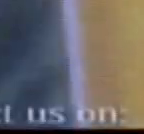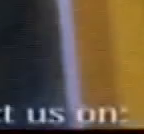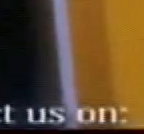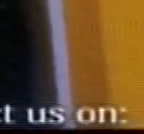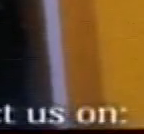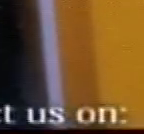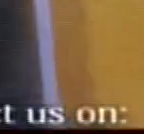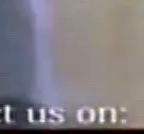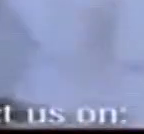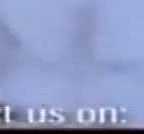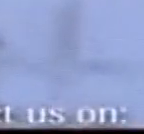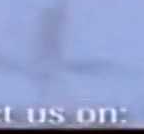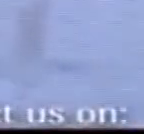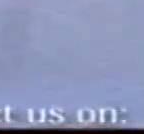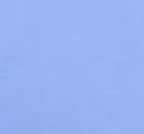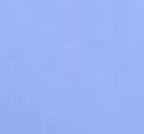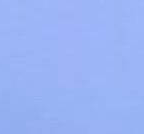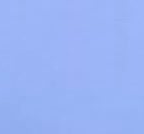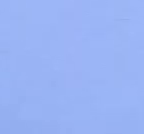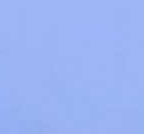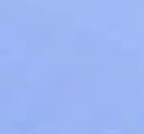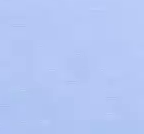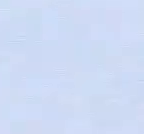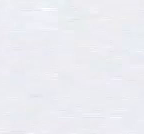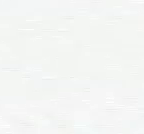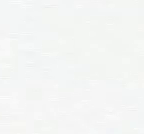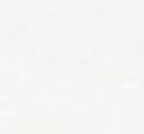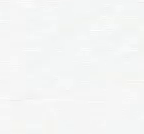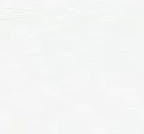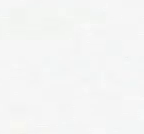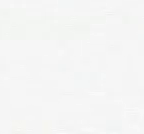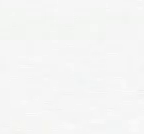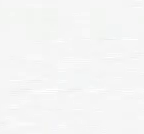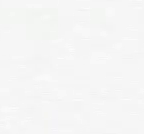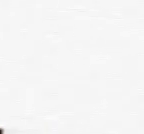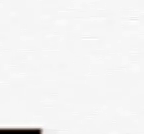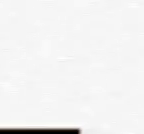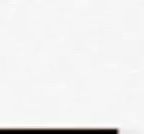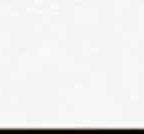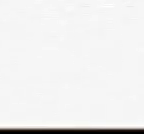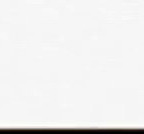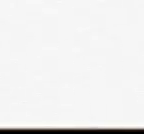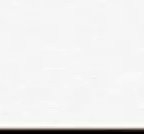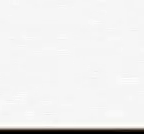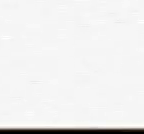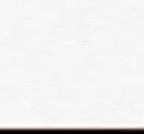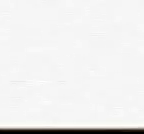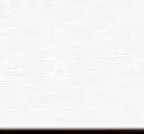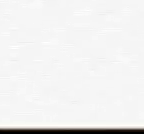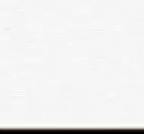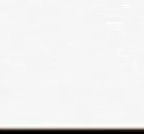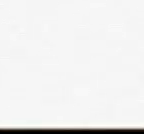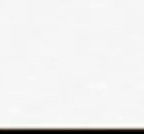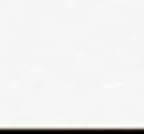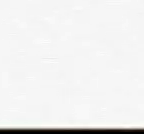today in any of our branches countrywide. Thika School of Medical and Health Sciences, nurturing